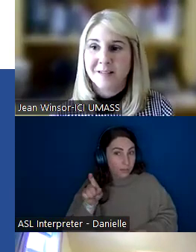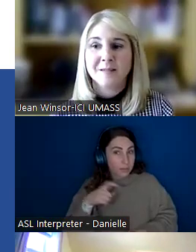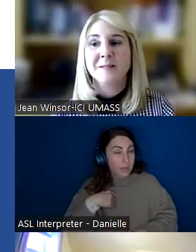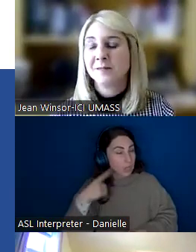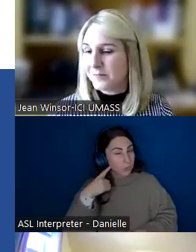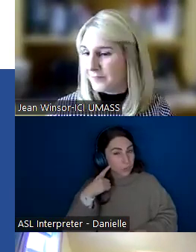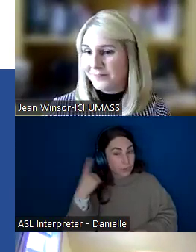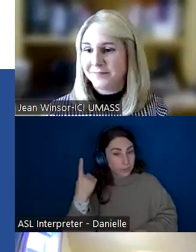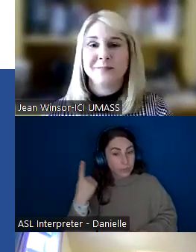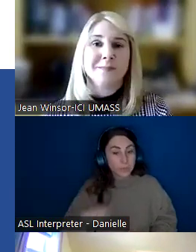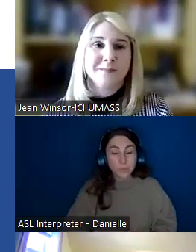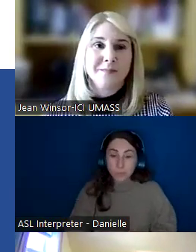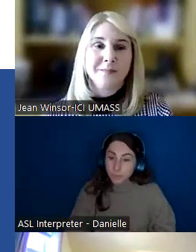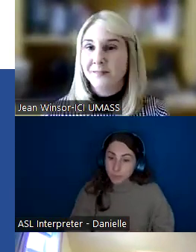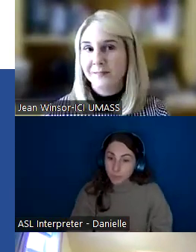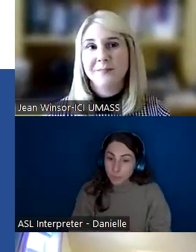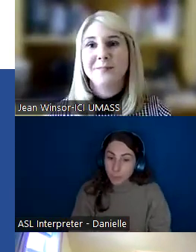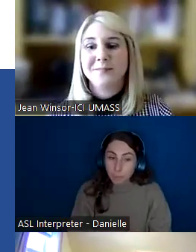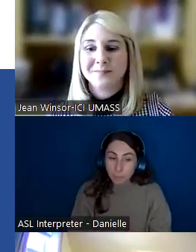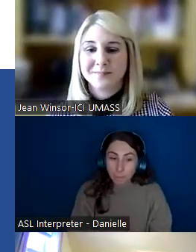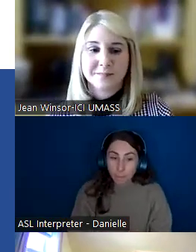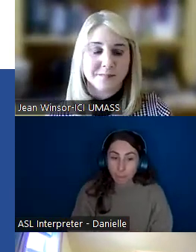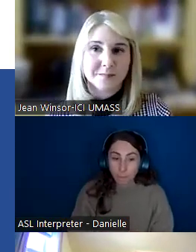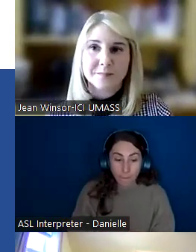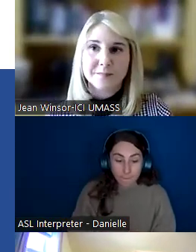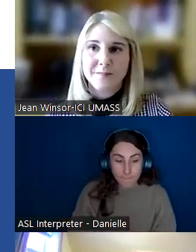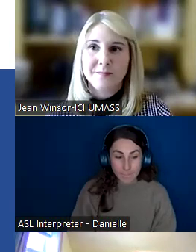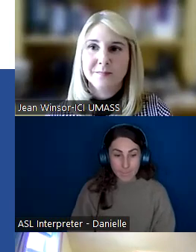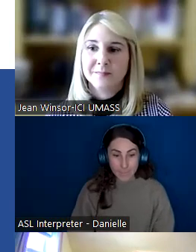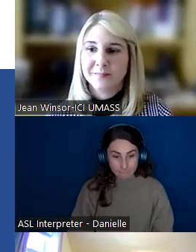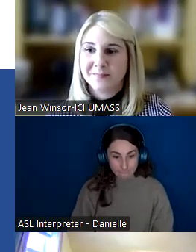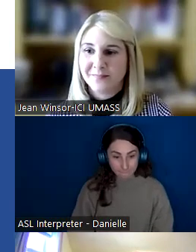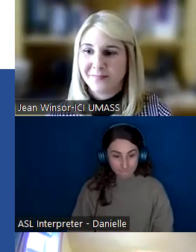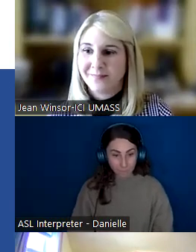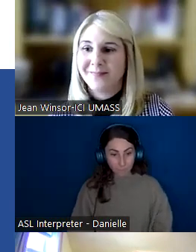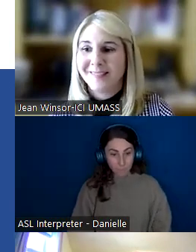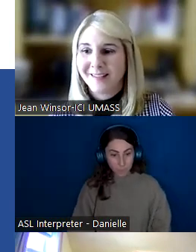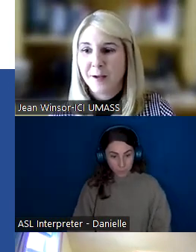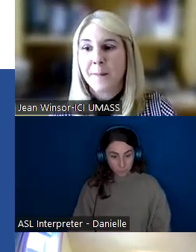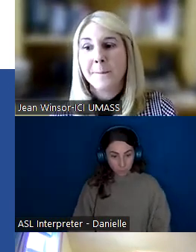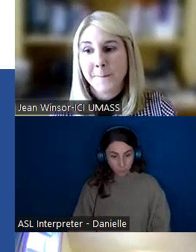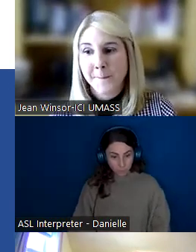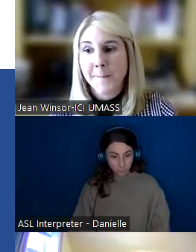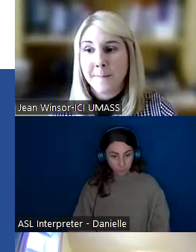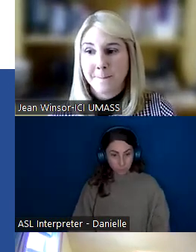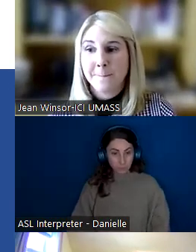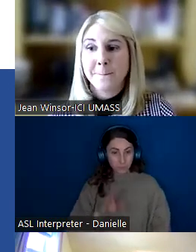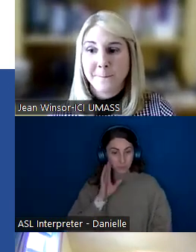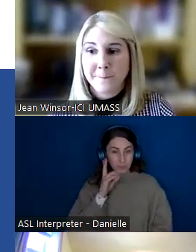I heard someone. I'm just gonna give it like maybe a few, like 10 more